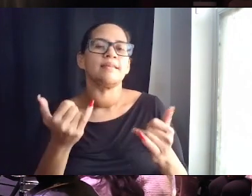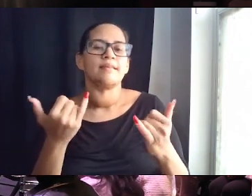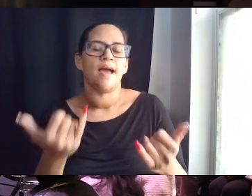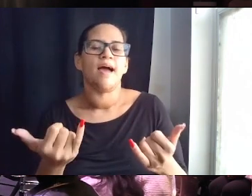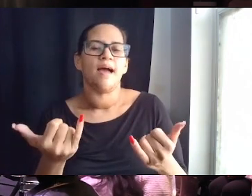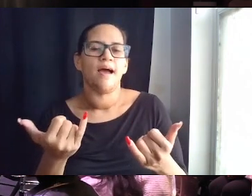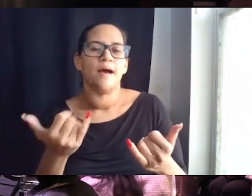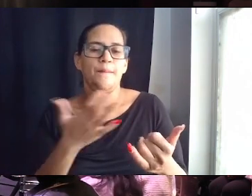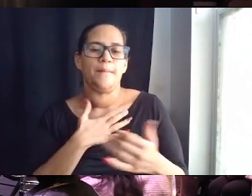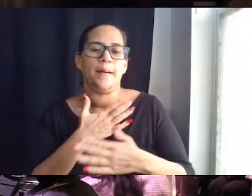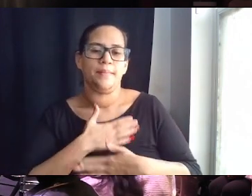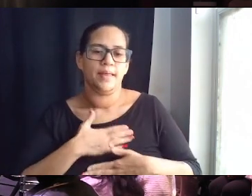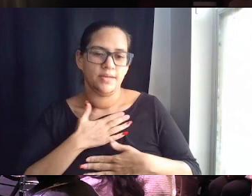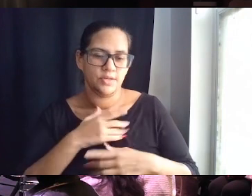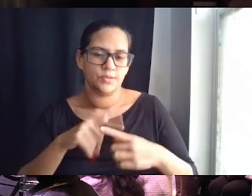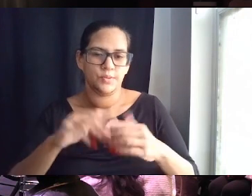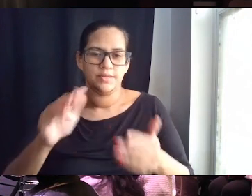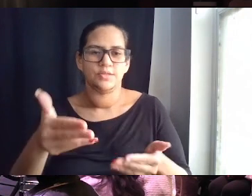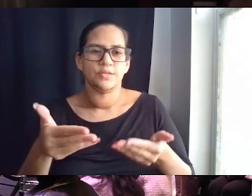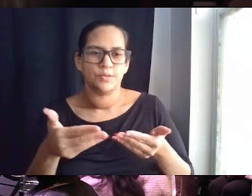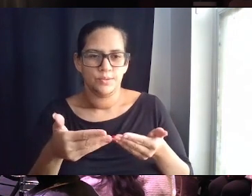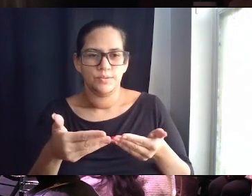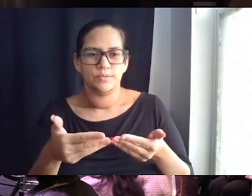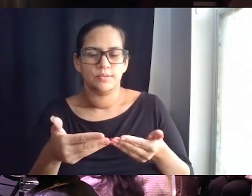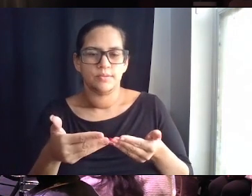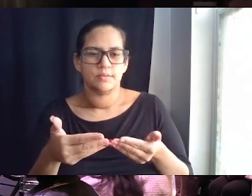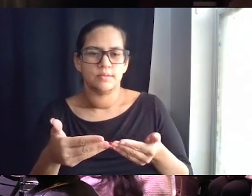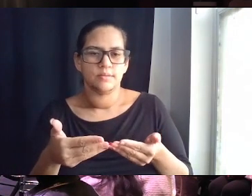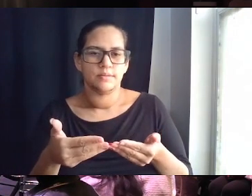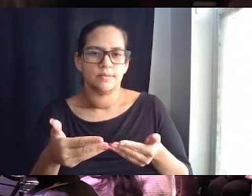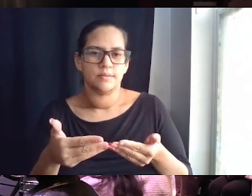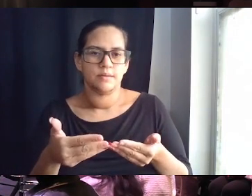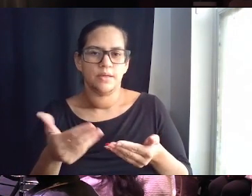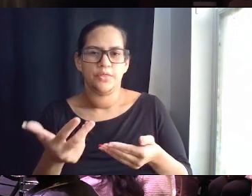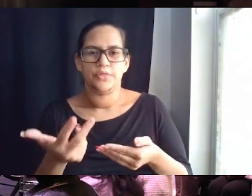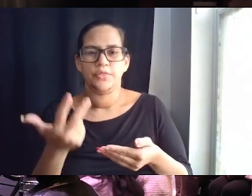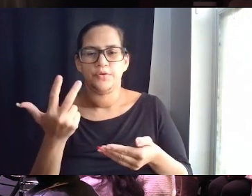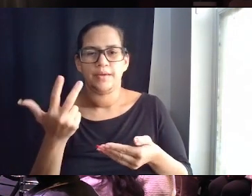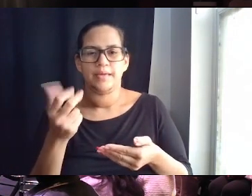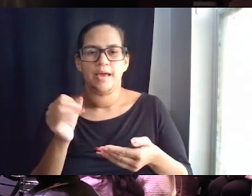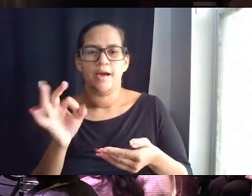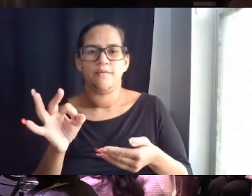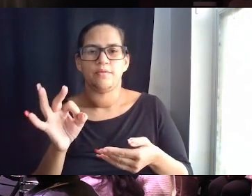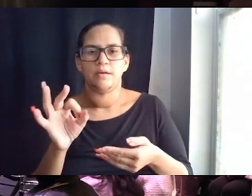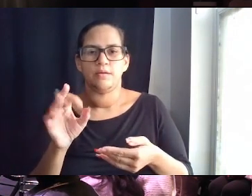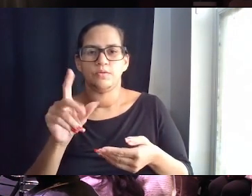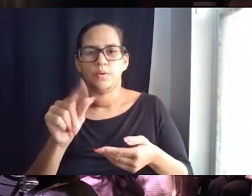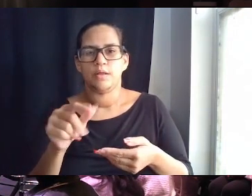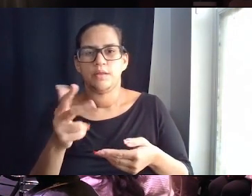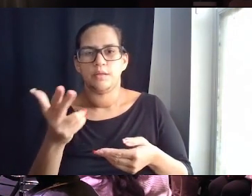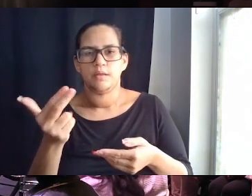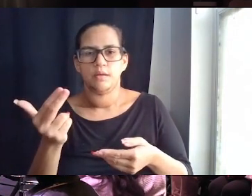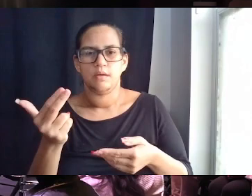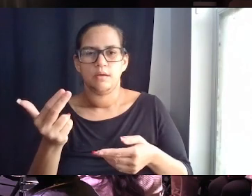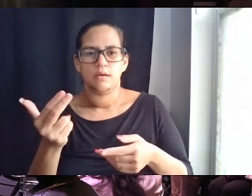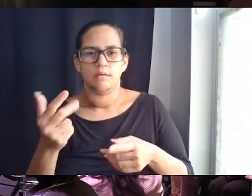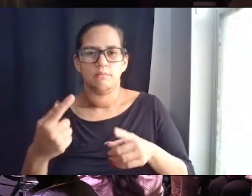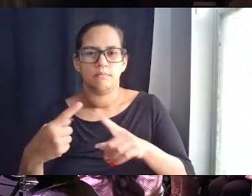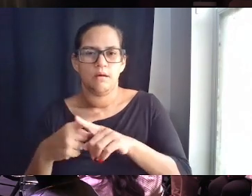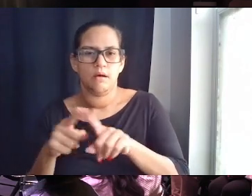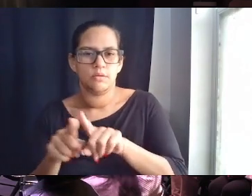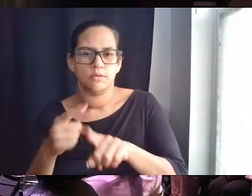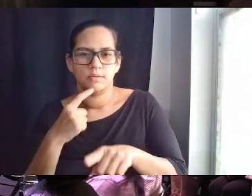to introduce three of the 2013. And also say that we are live streaming